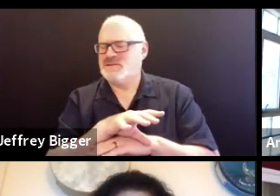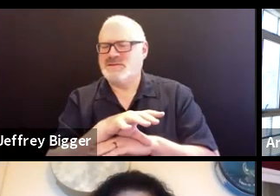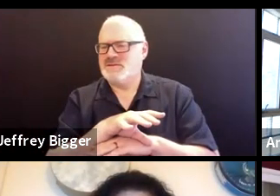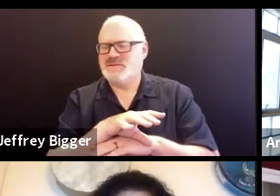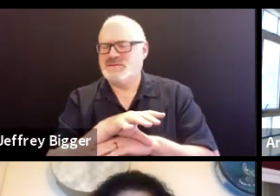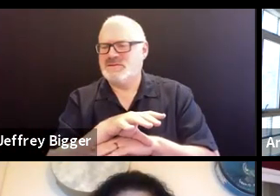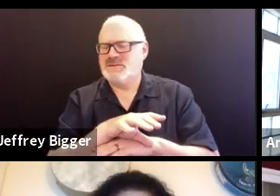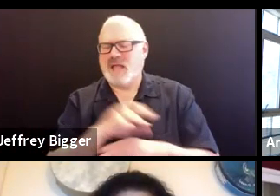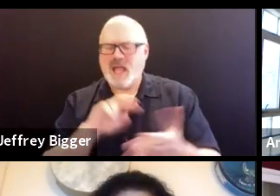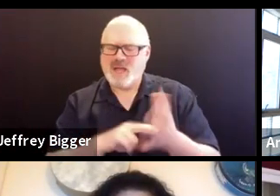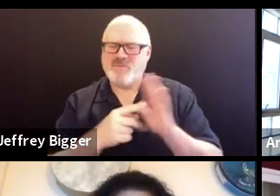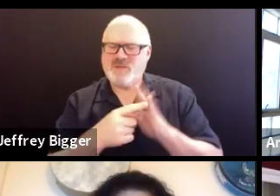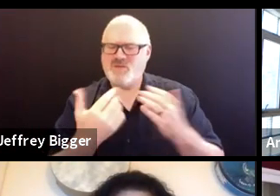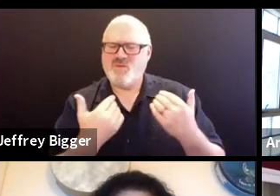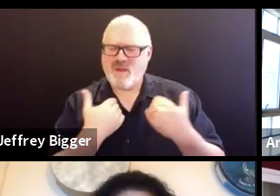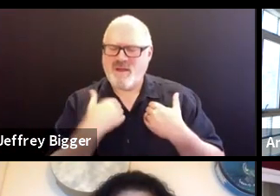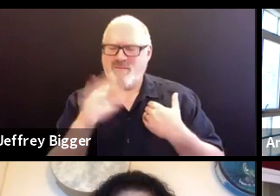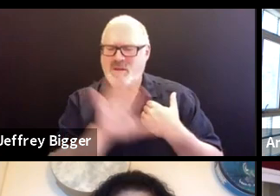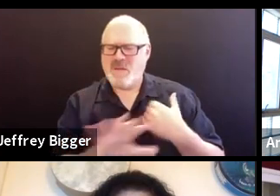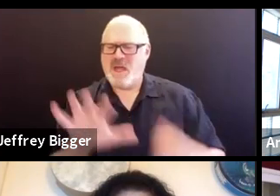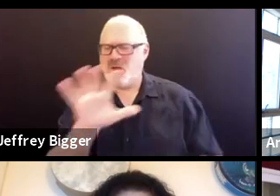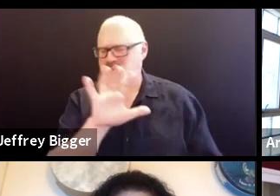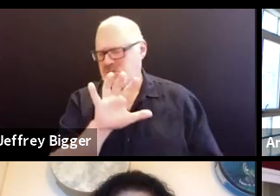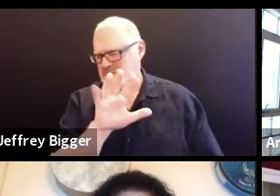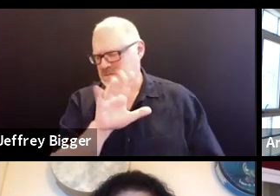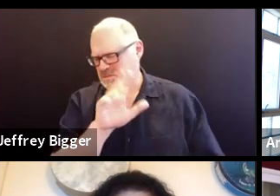I mean, you had about